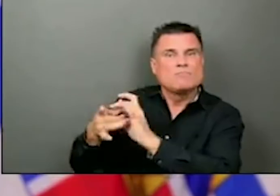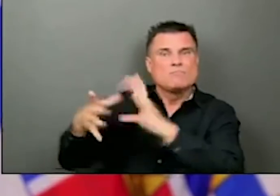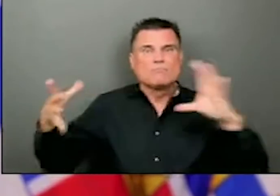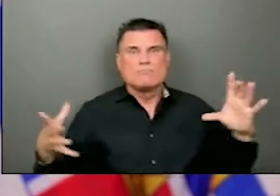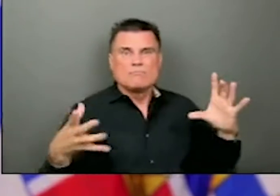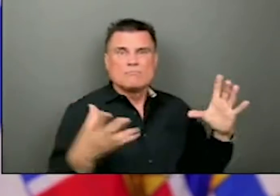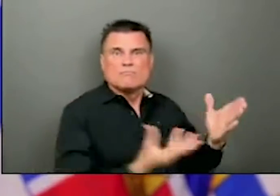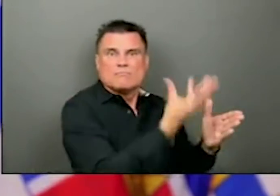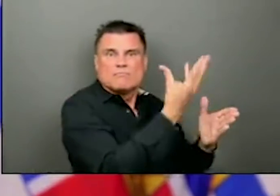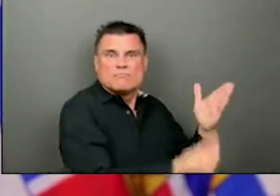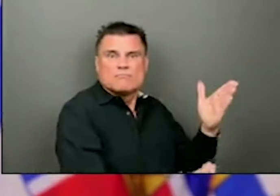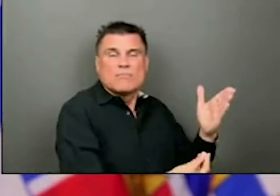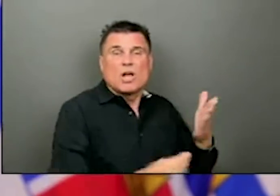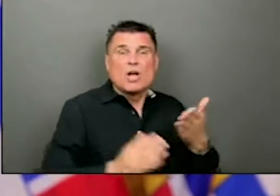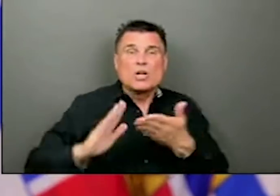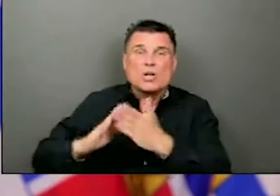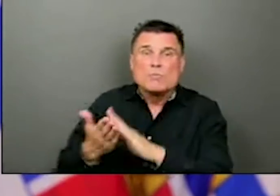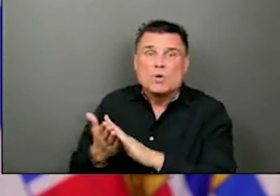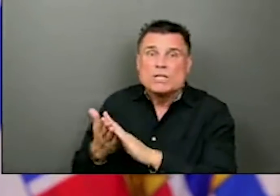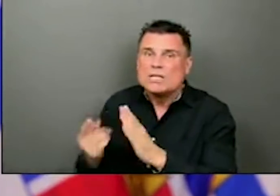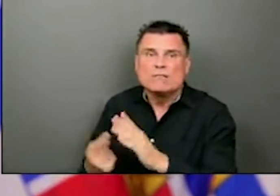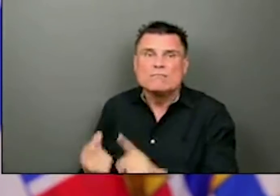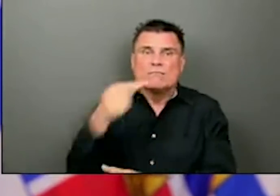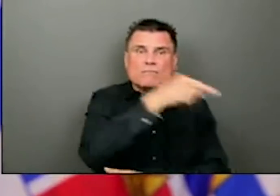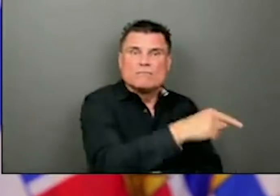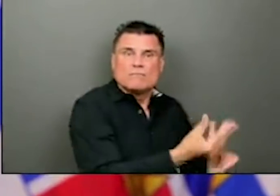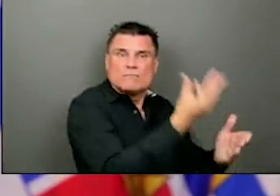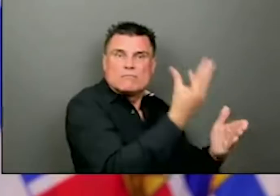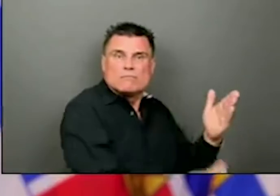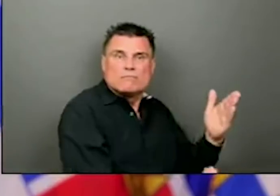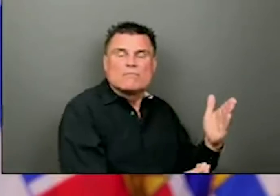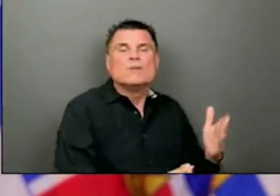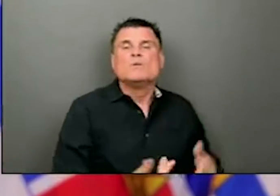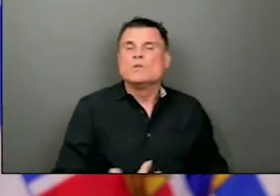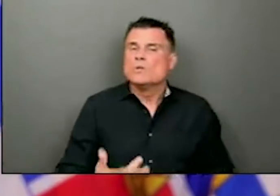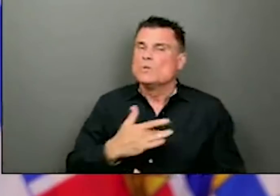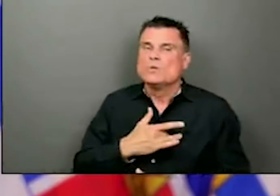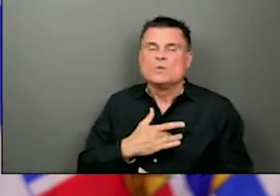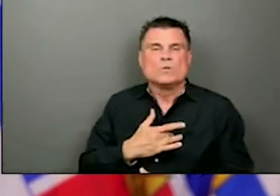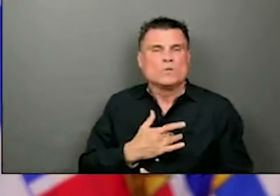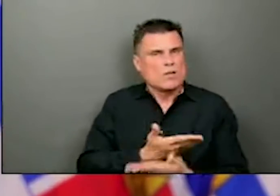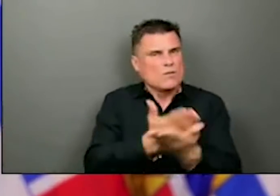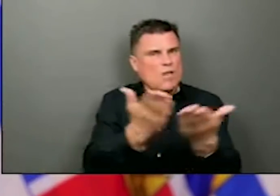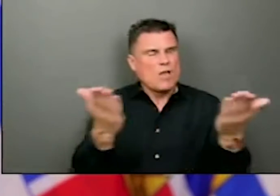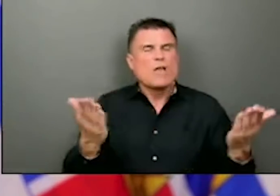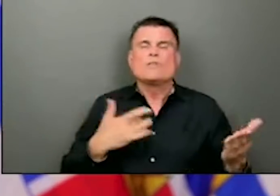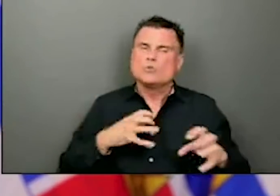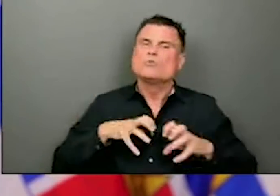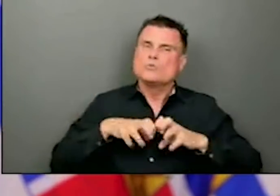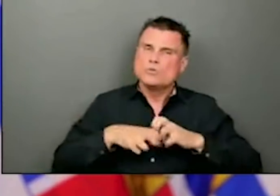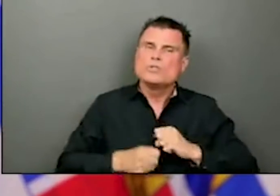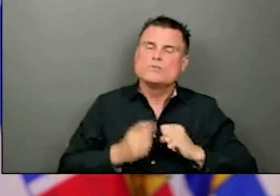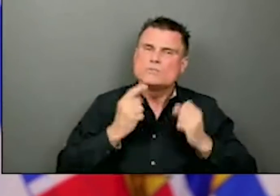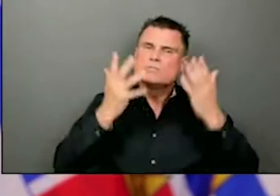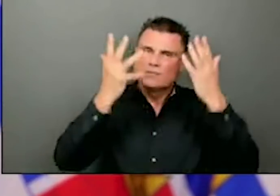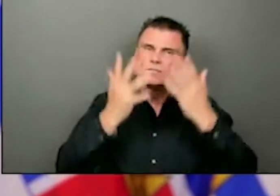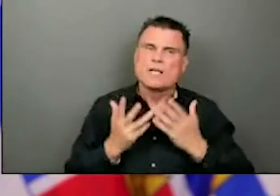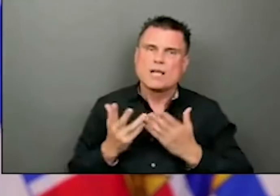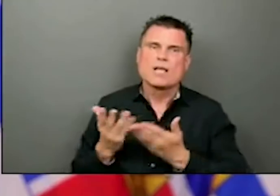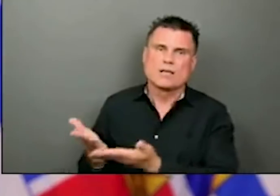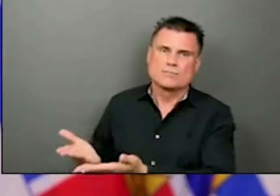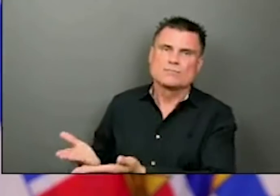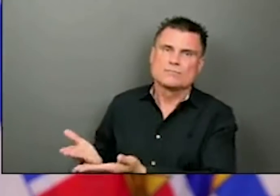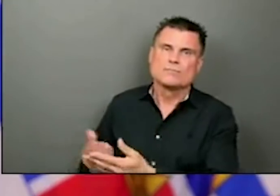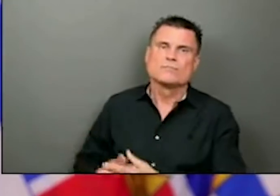was designed to assimilate and extinguish Indigenous peoples. So today I don't